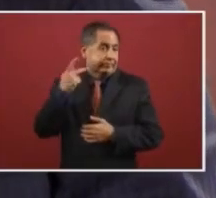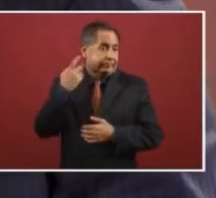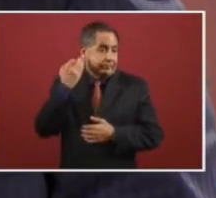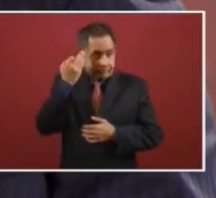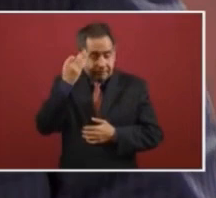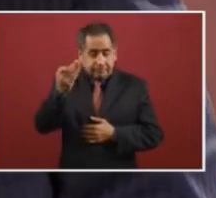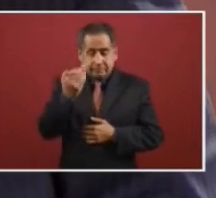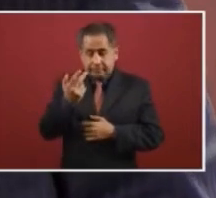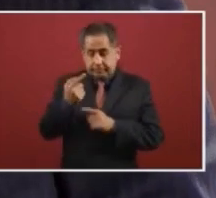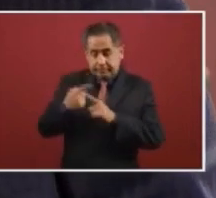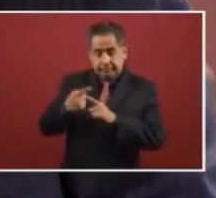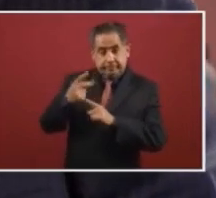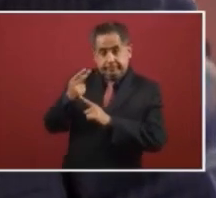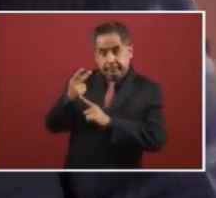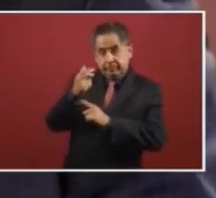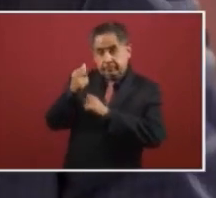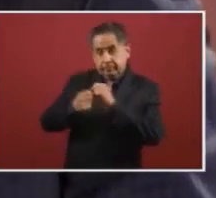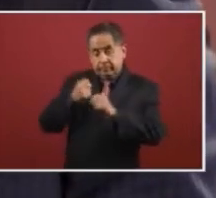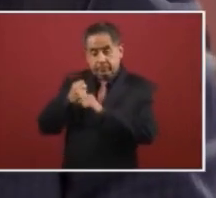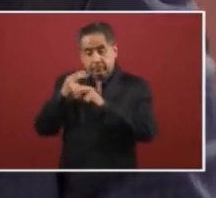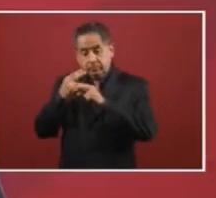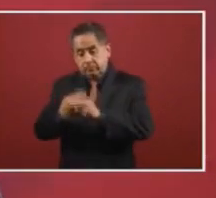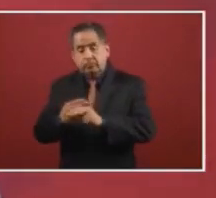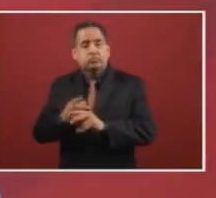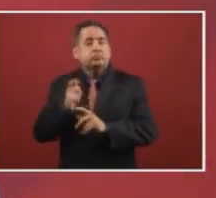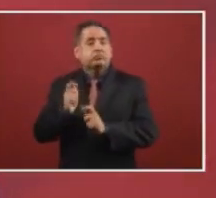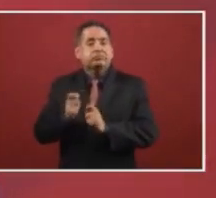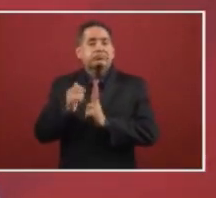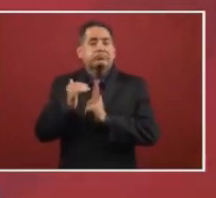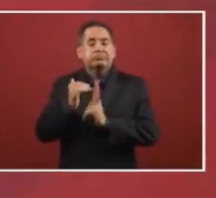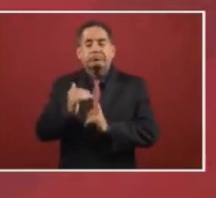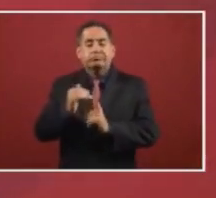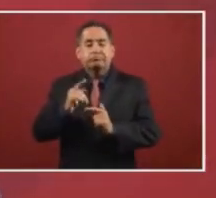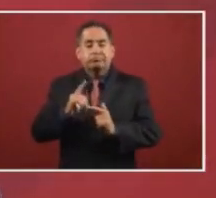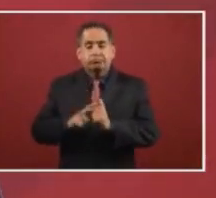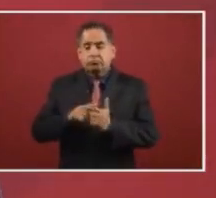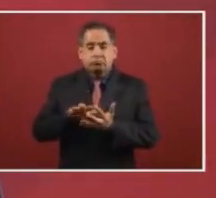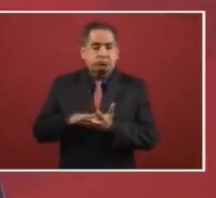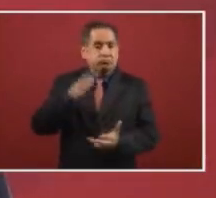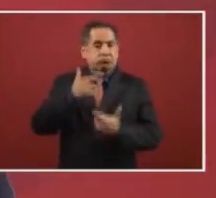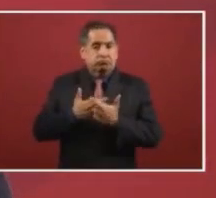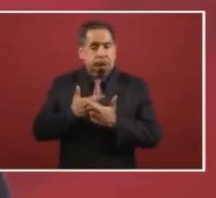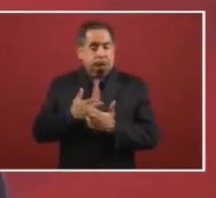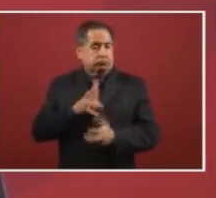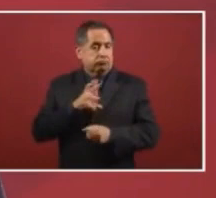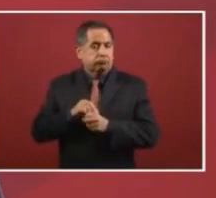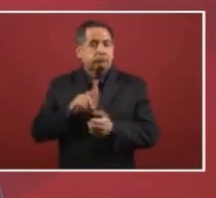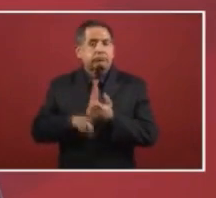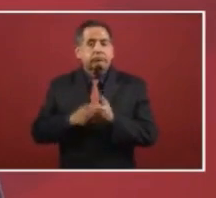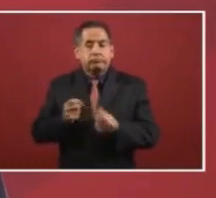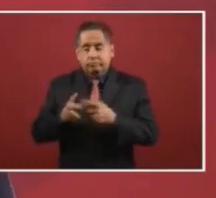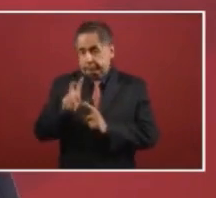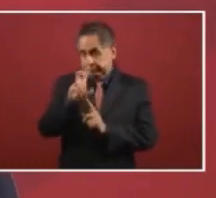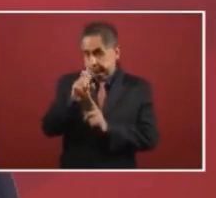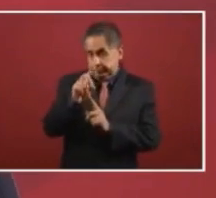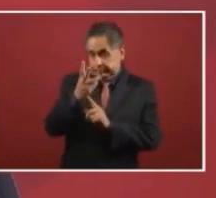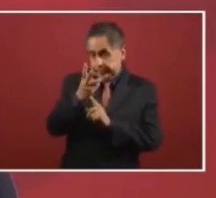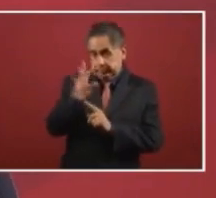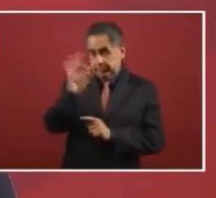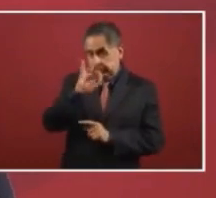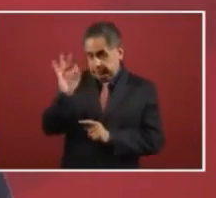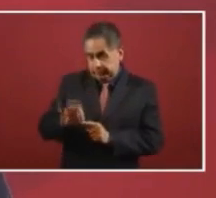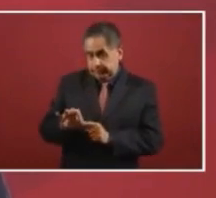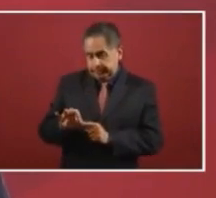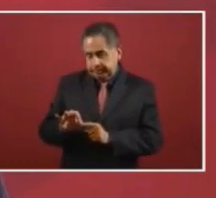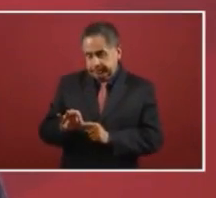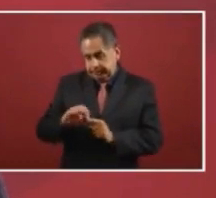original conditions in 25 years for the term and the volume, original volume,